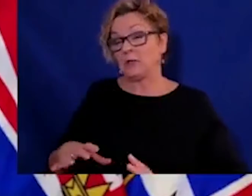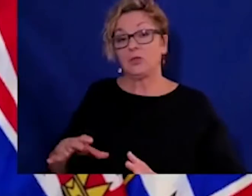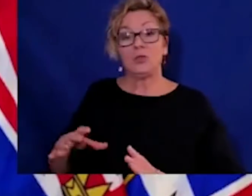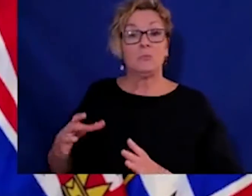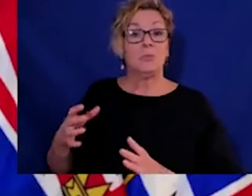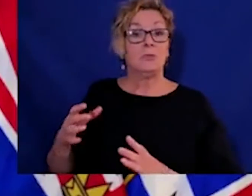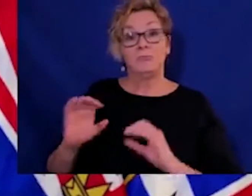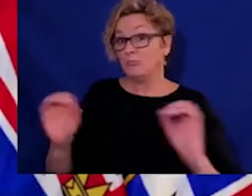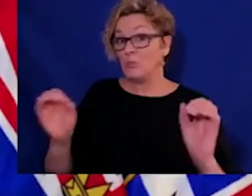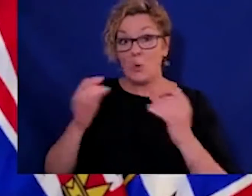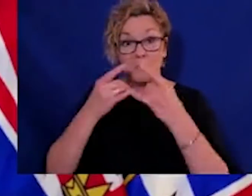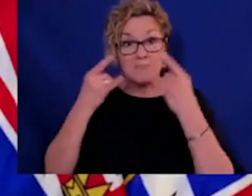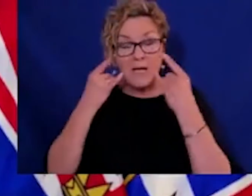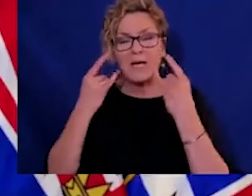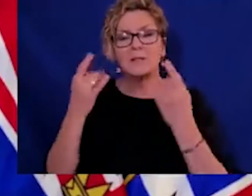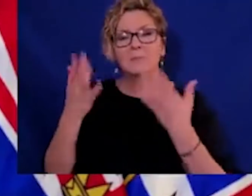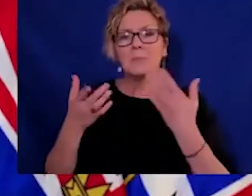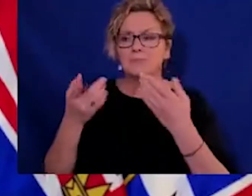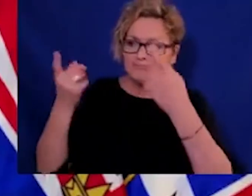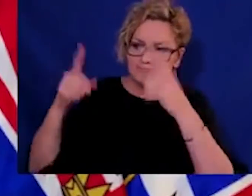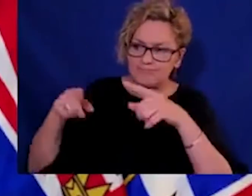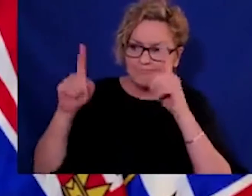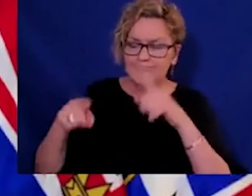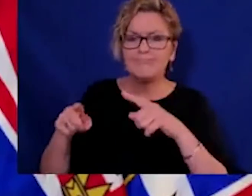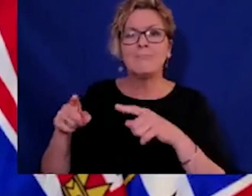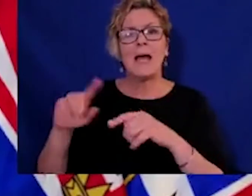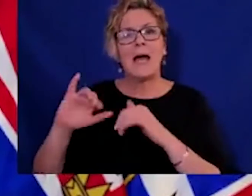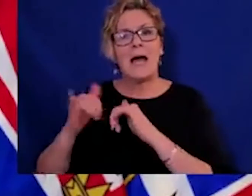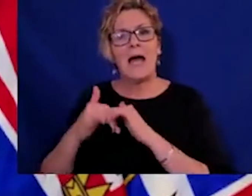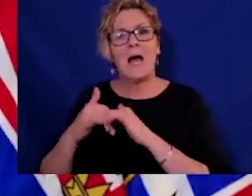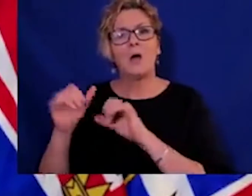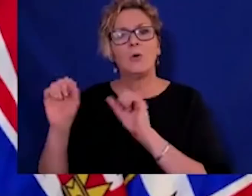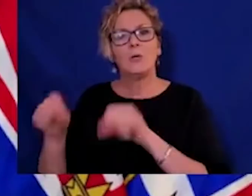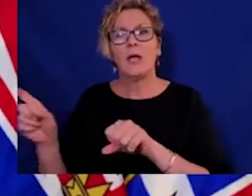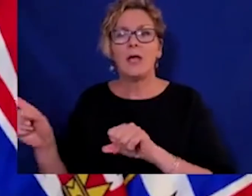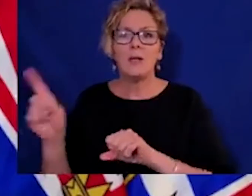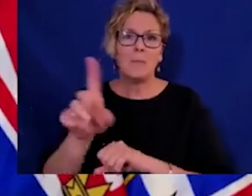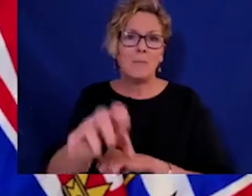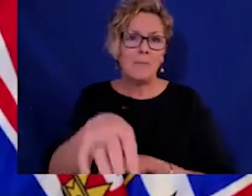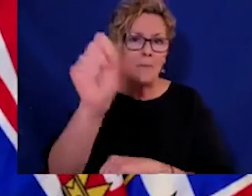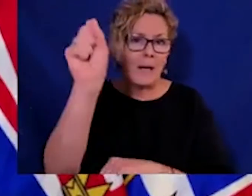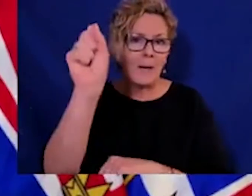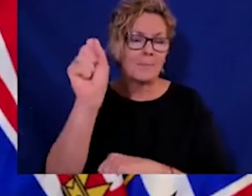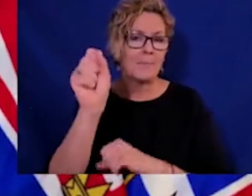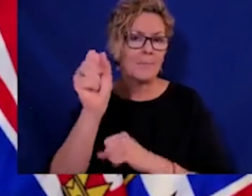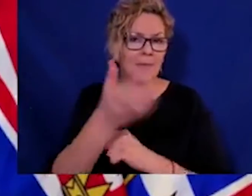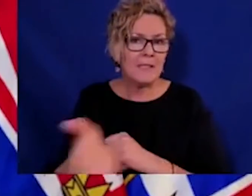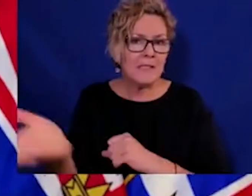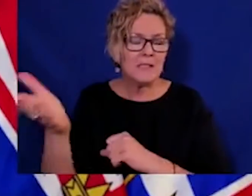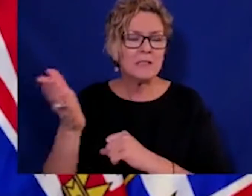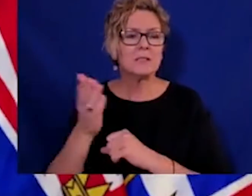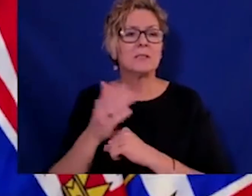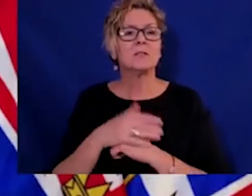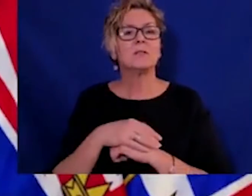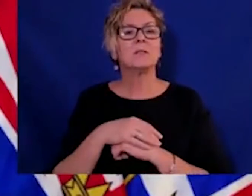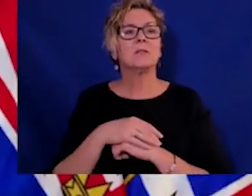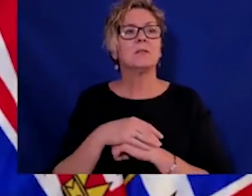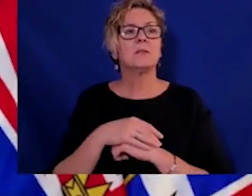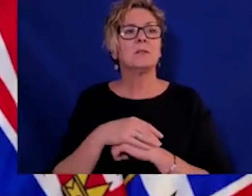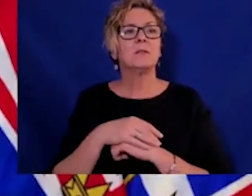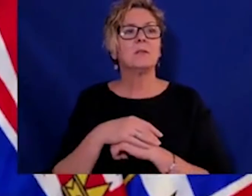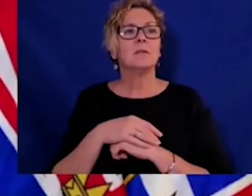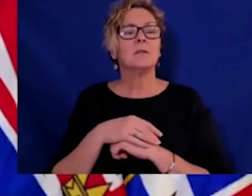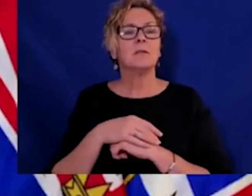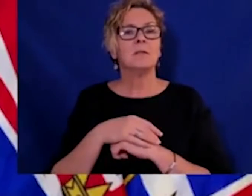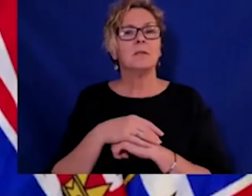maintained or when barriers can be in place. And for those of you who are in that position of not being able to wear a mask, you need to as